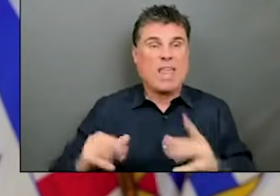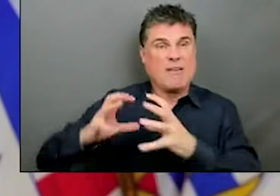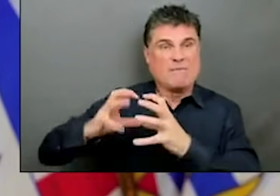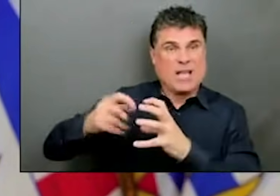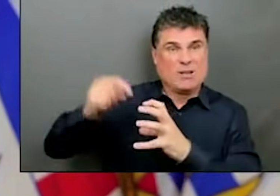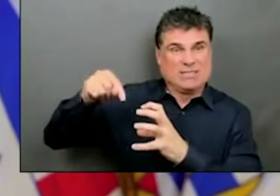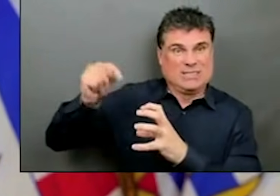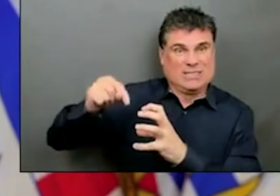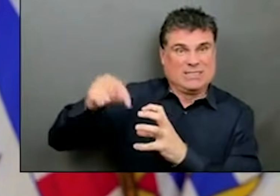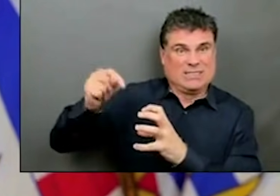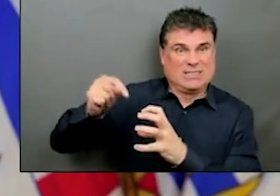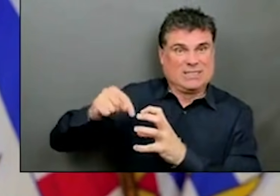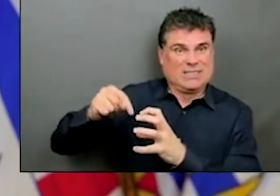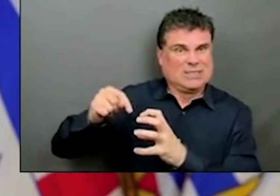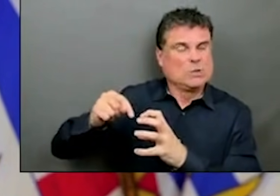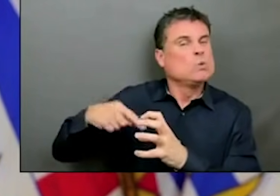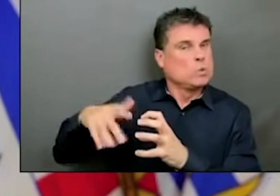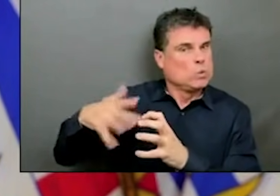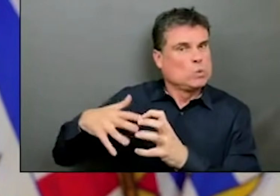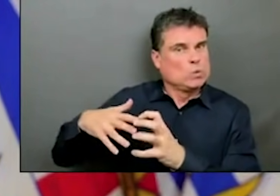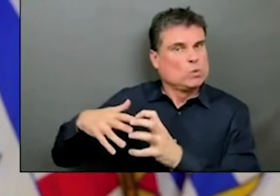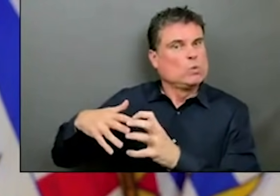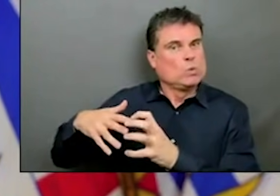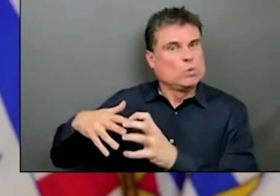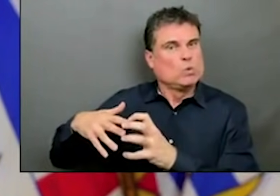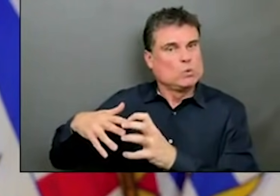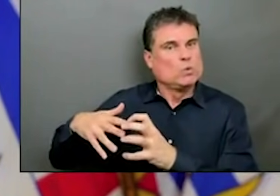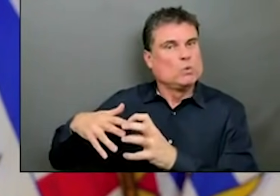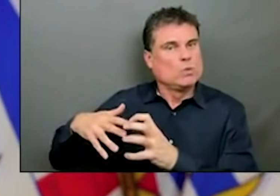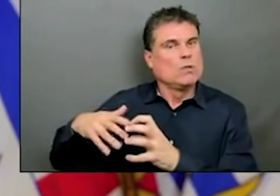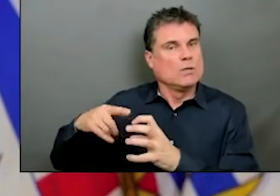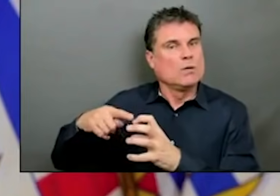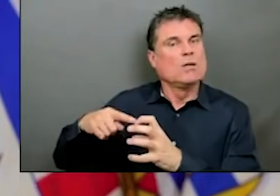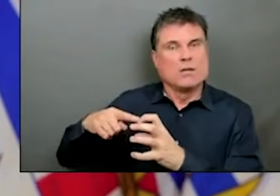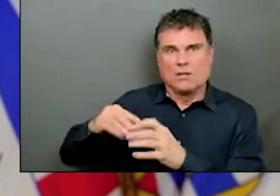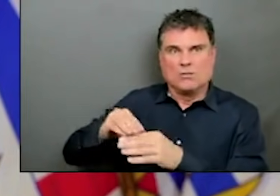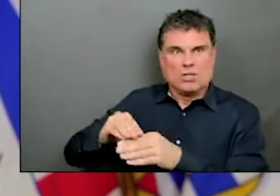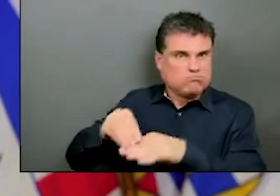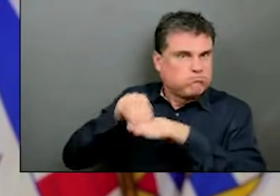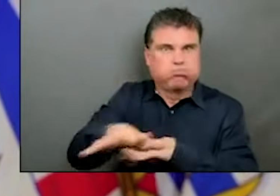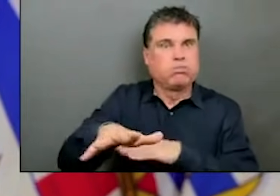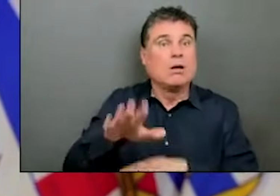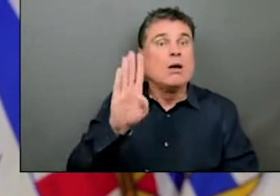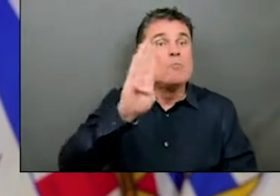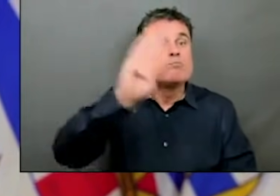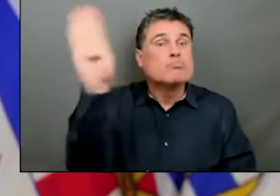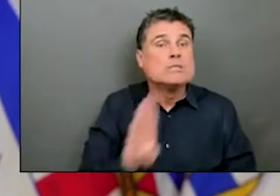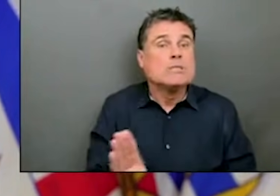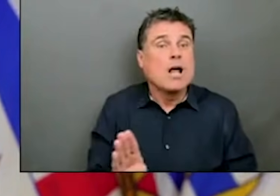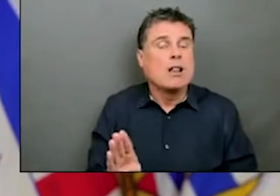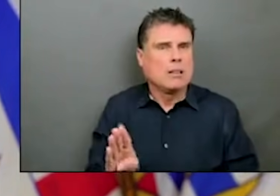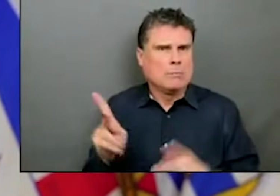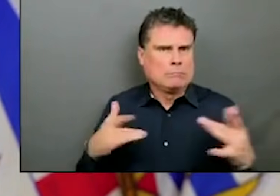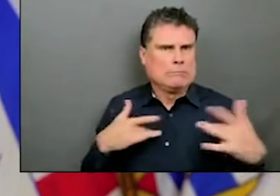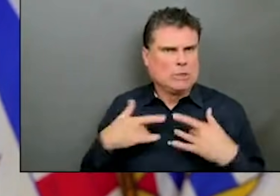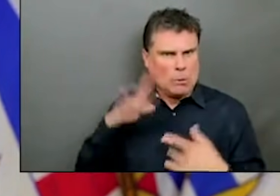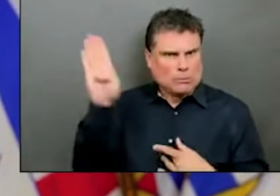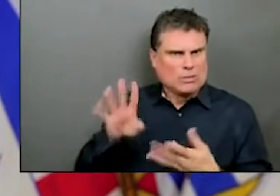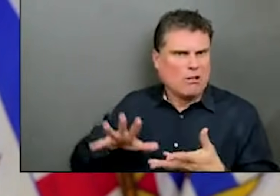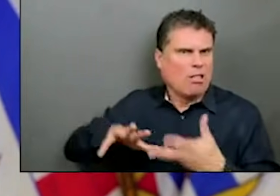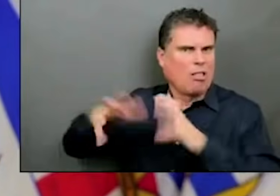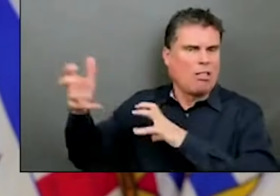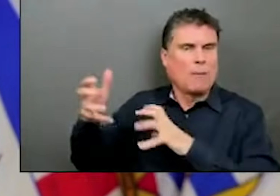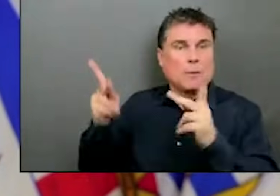very destructive in Brazil, and there's concerns about the effectiveness of vaccines. So my public